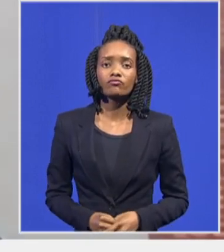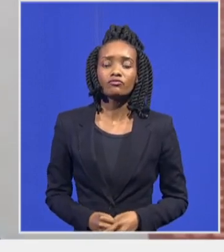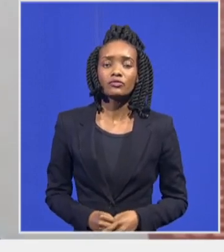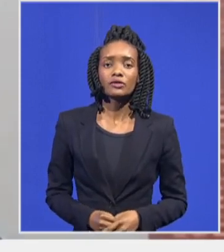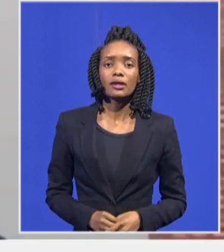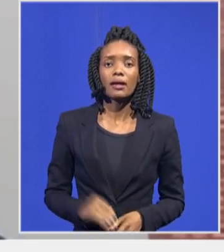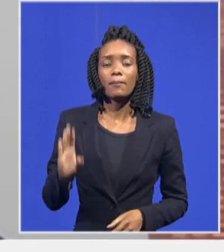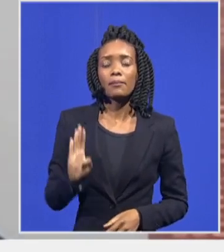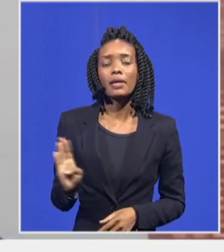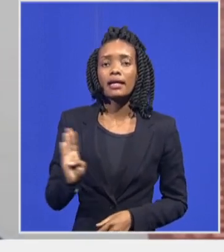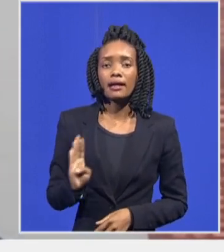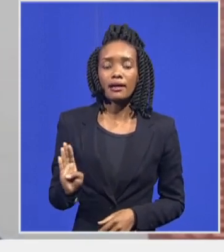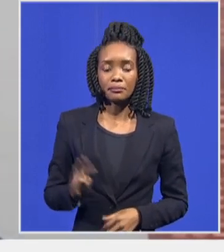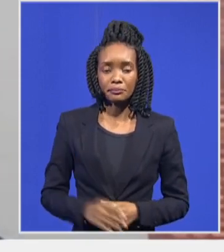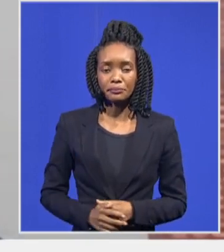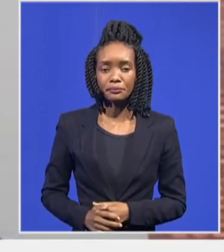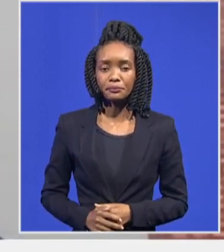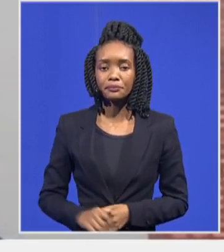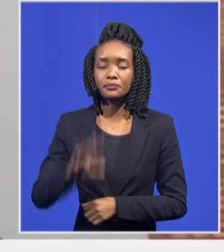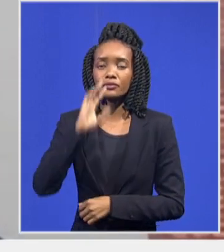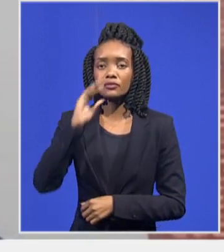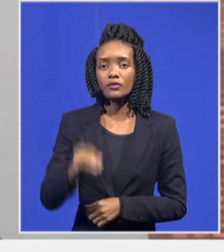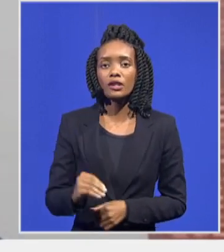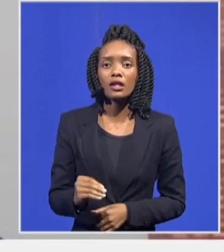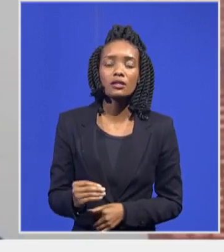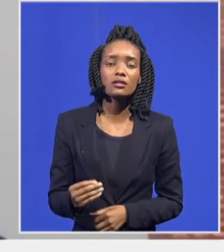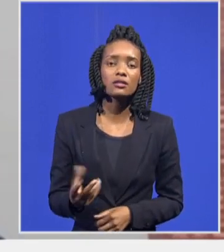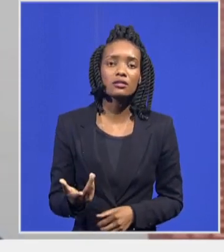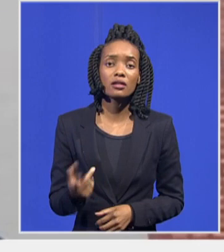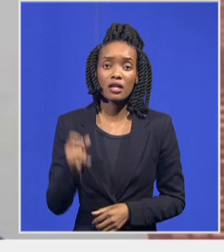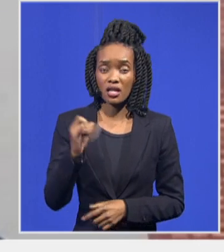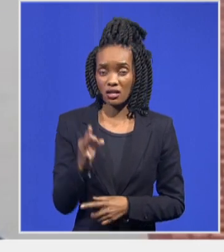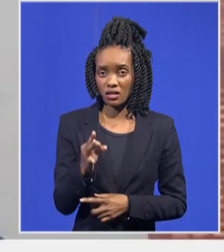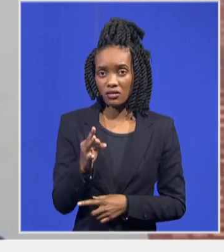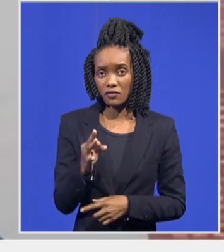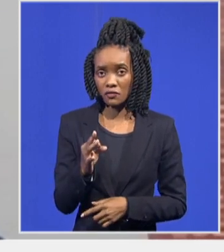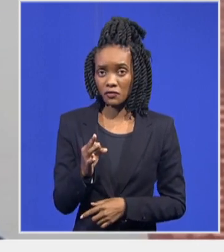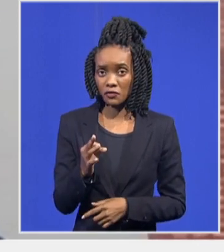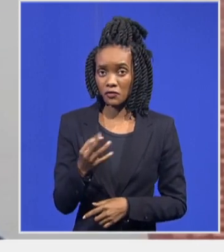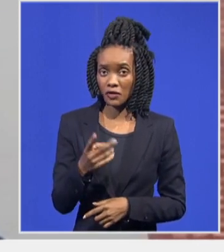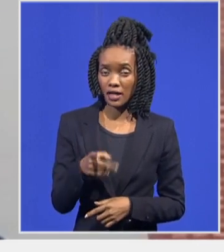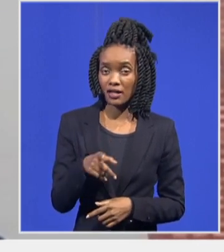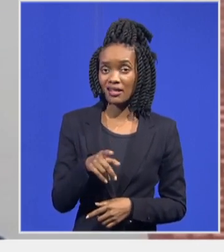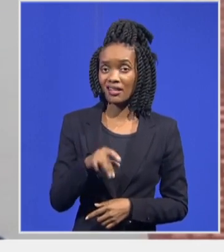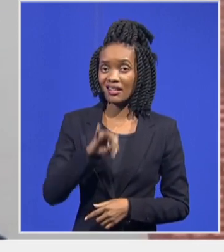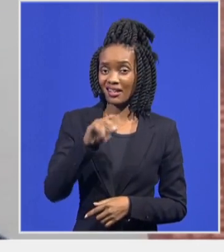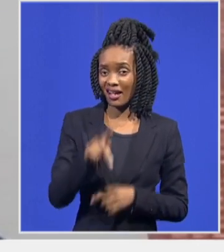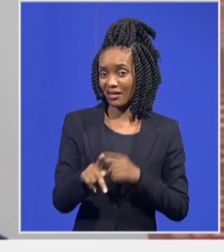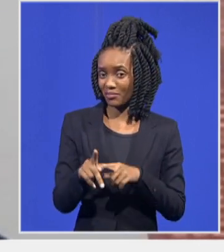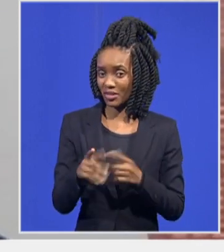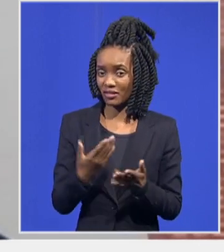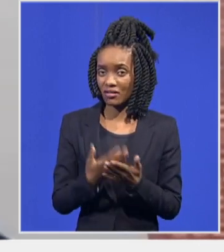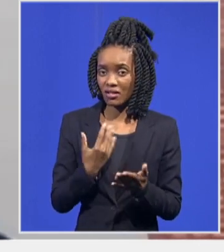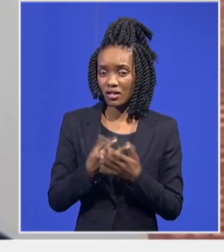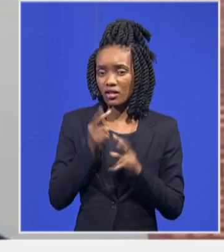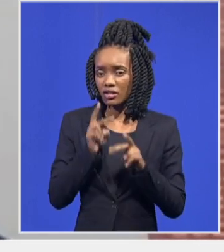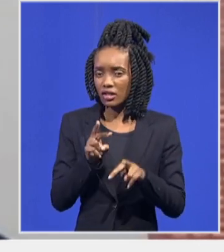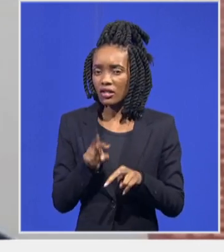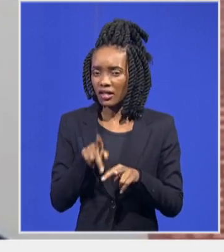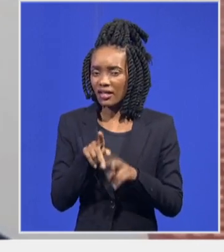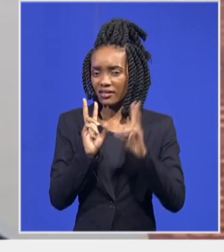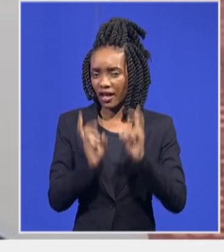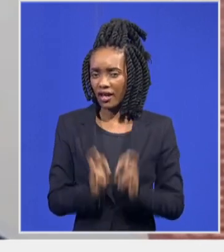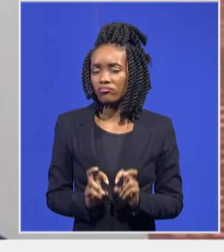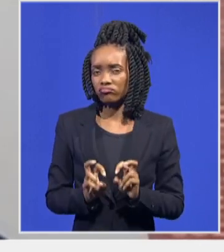Brenda Martin has asked if the JET IP is not to be seen and understood as a full South African energy transition